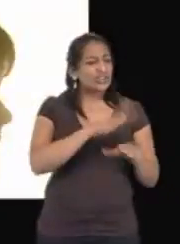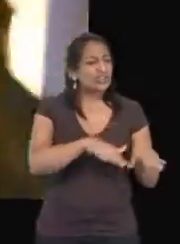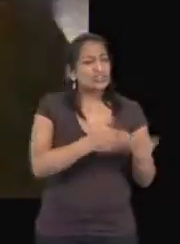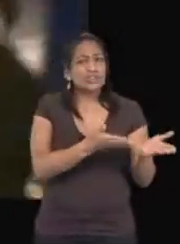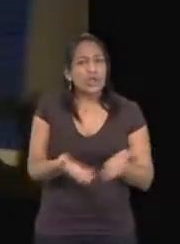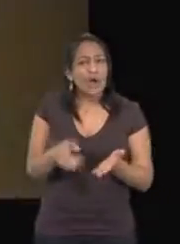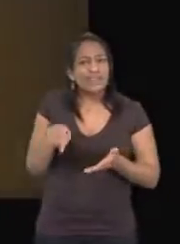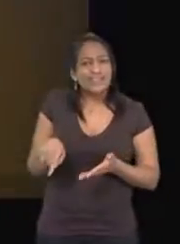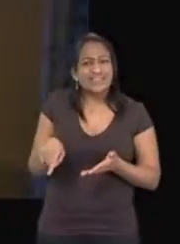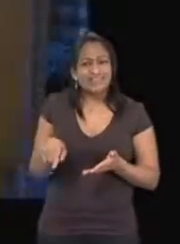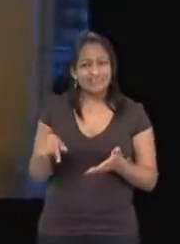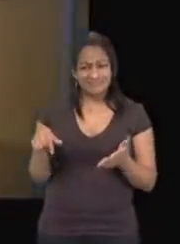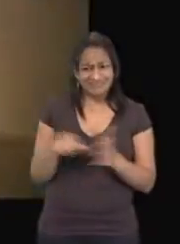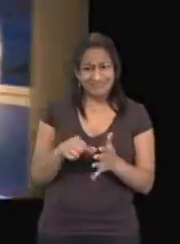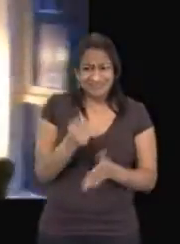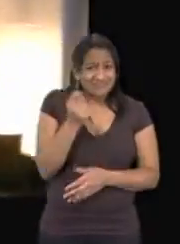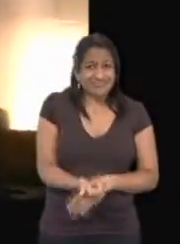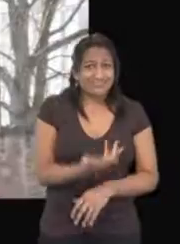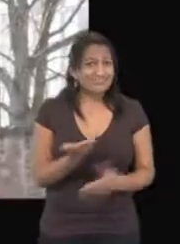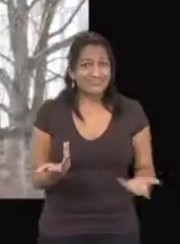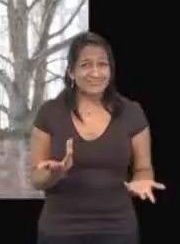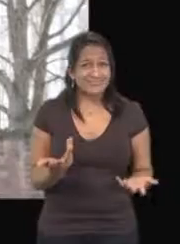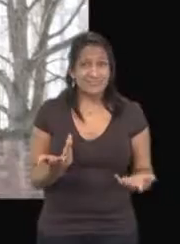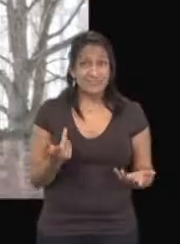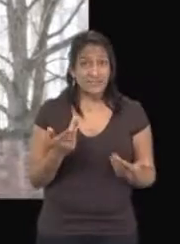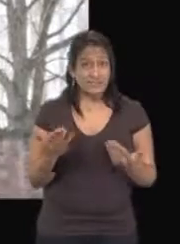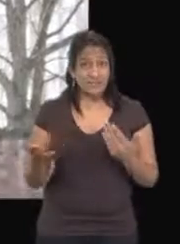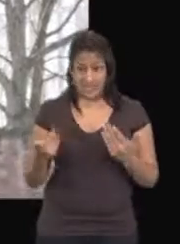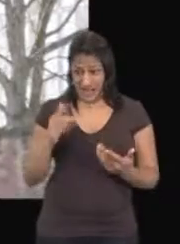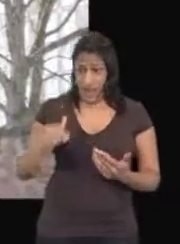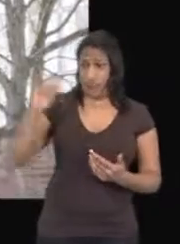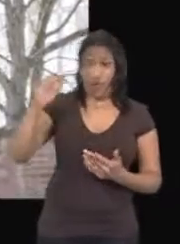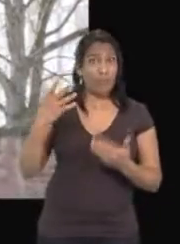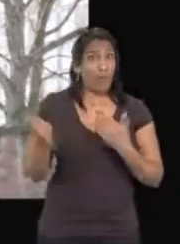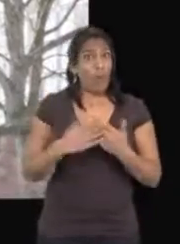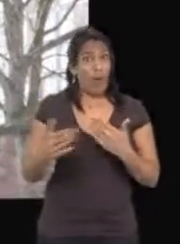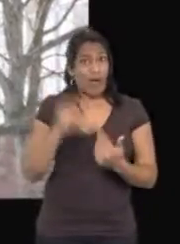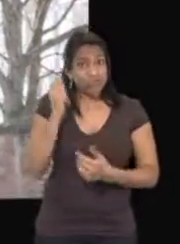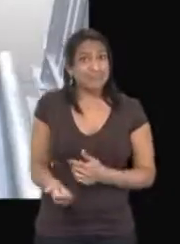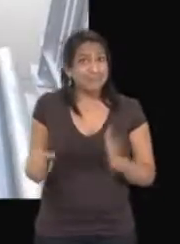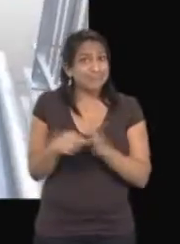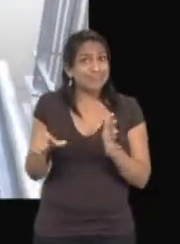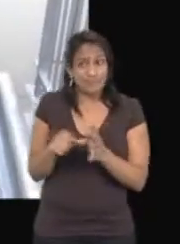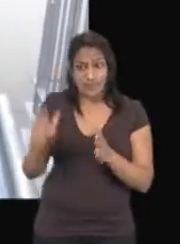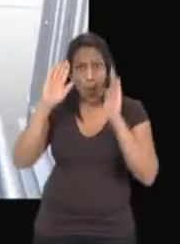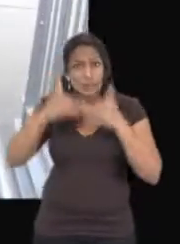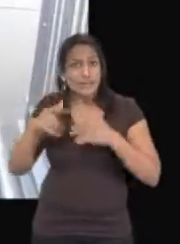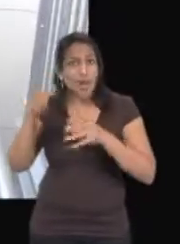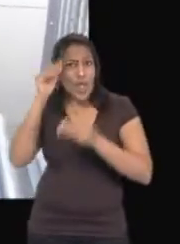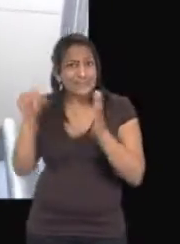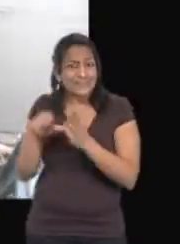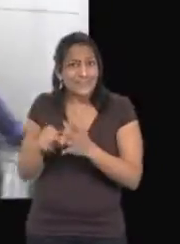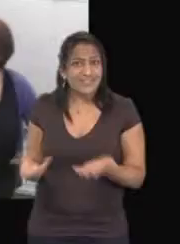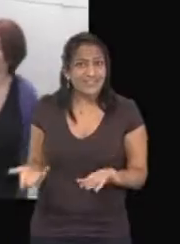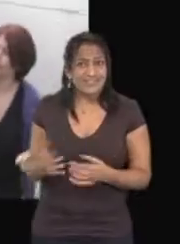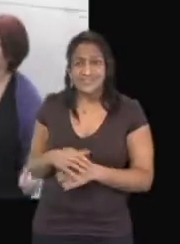for children are difficult to come by, but even more difficult for adults with autism and learning difficulties. Hey.